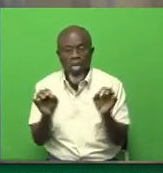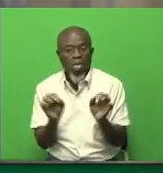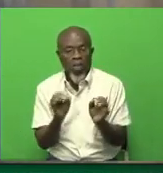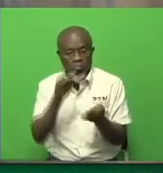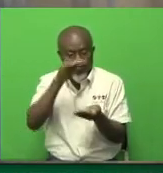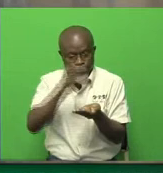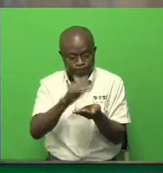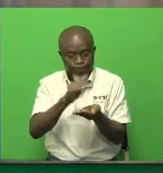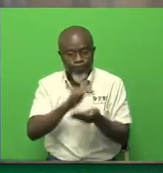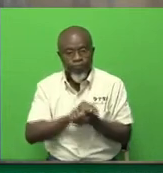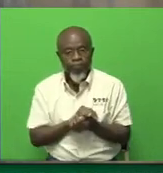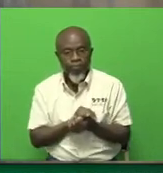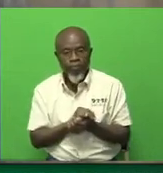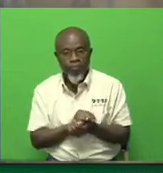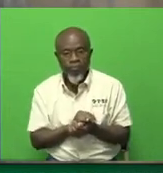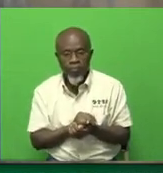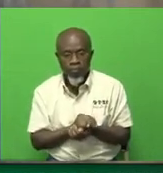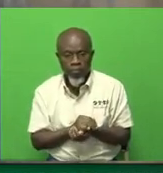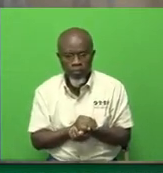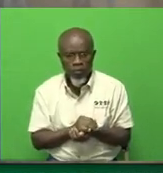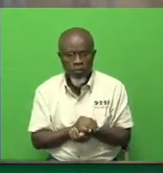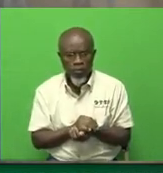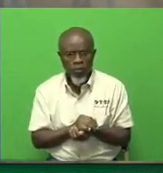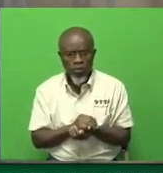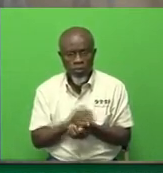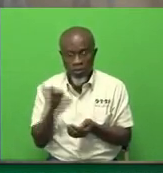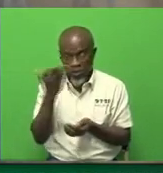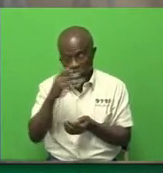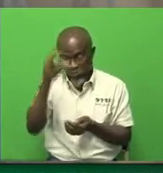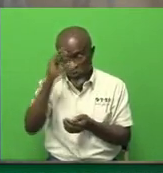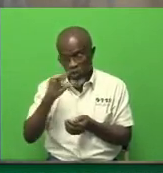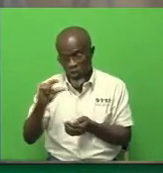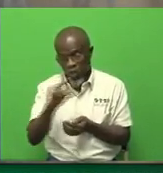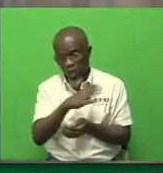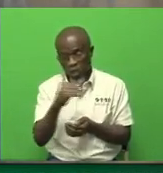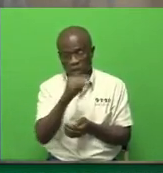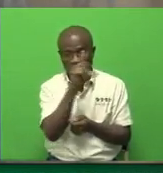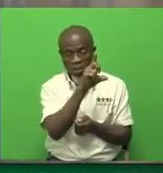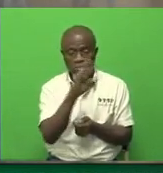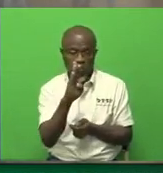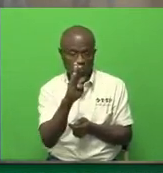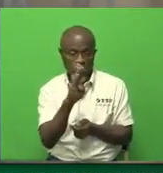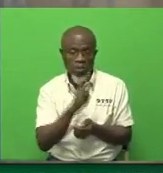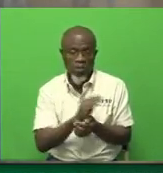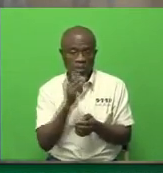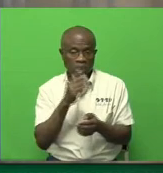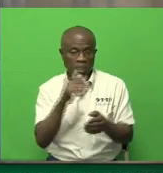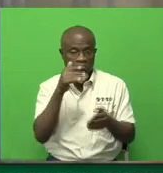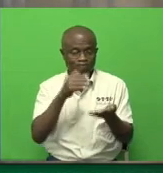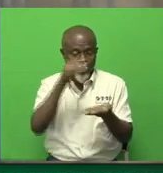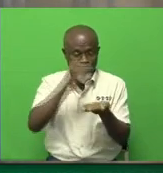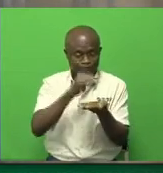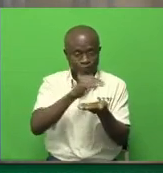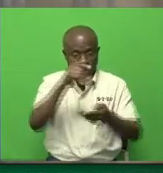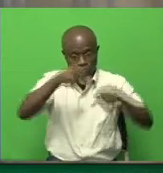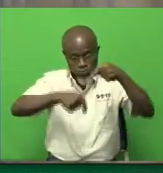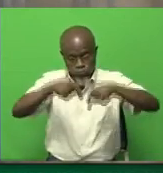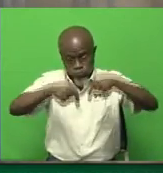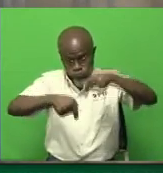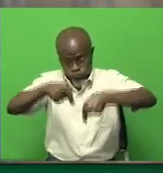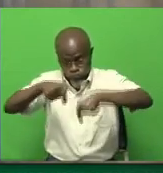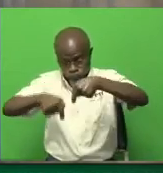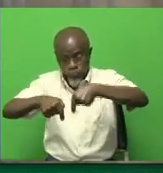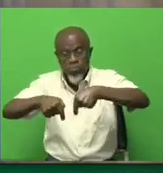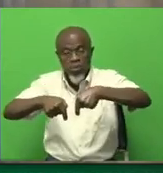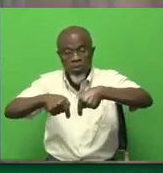maritime Services sector and shagaramas and Libre that decline in drilling is the main factor